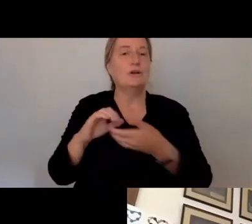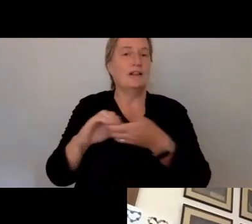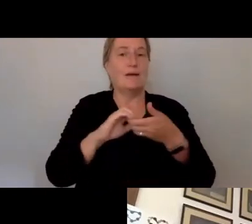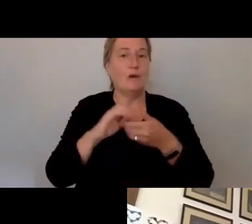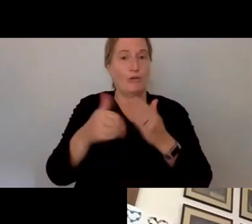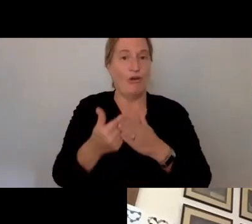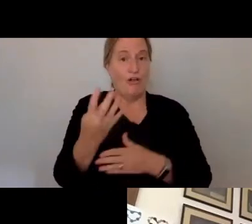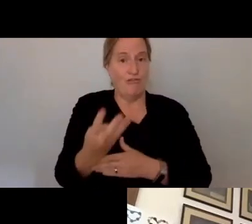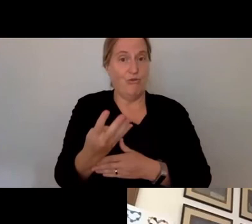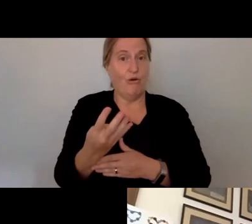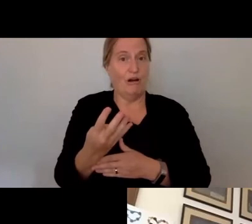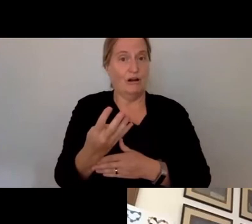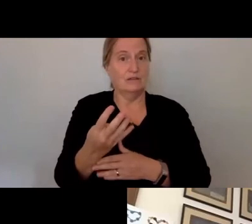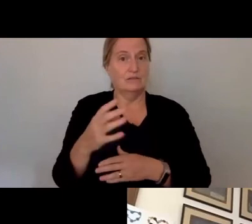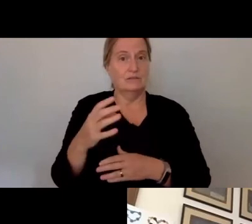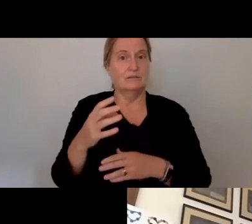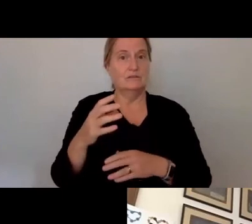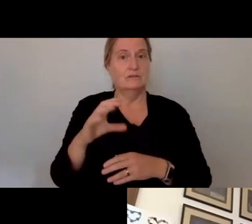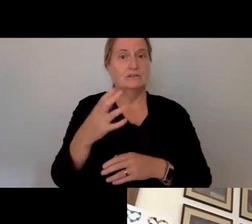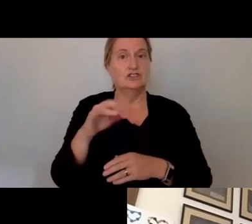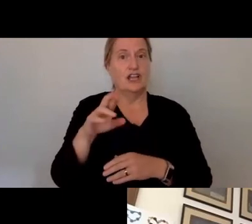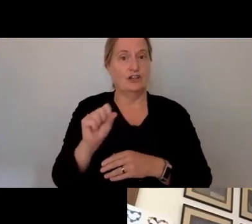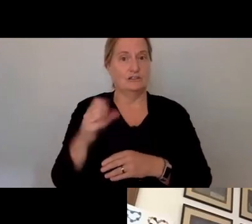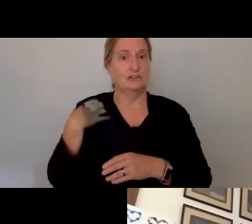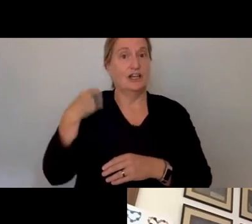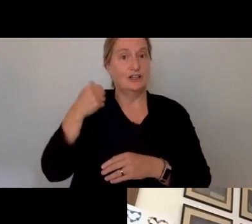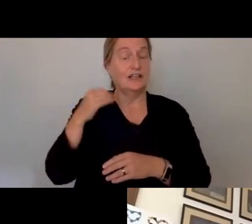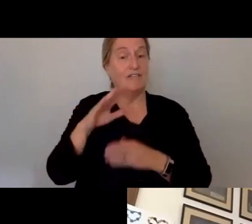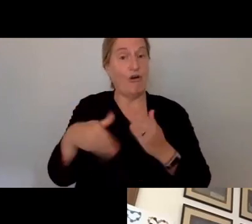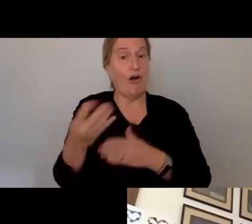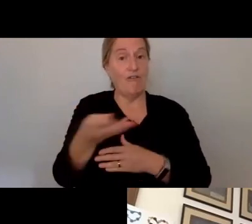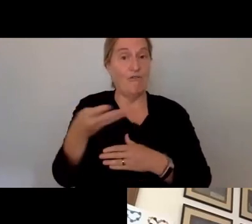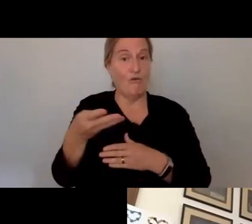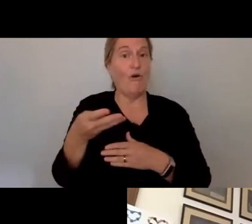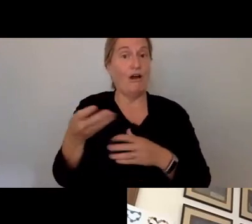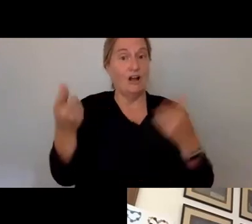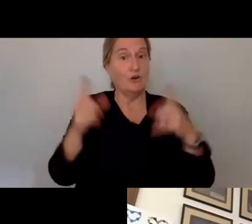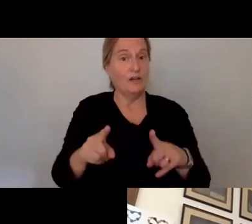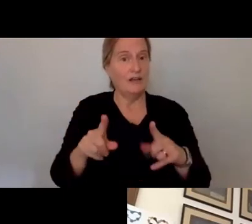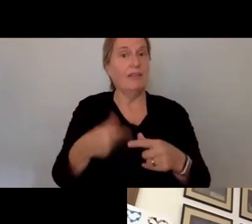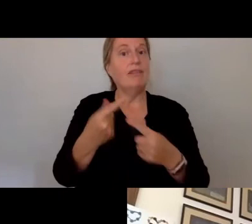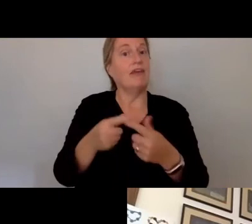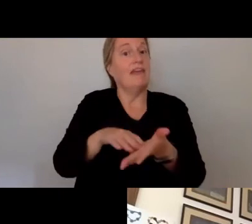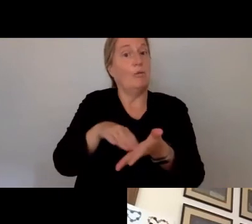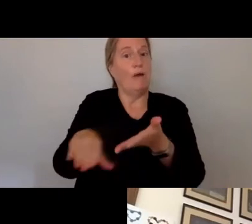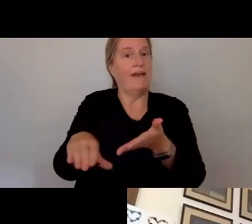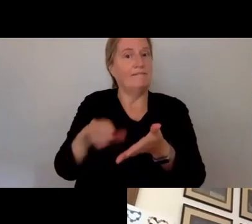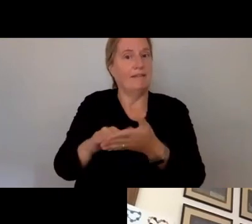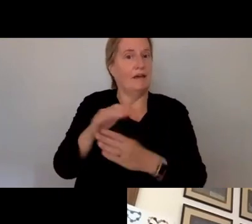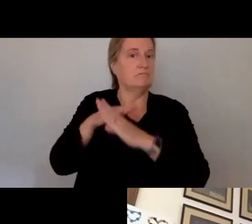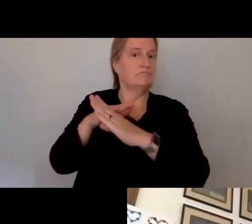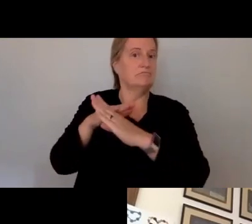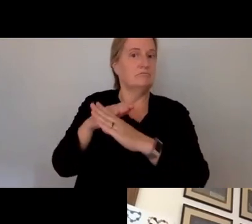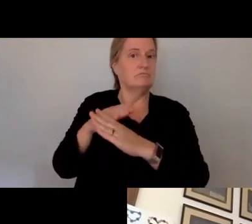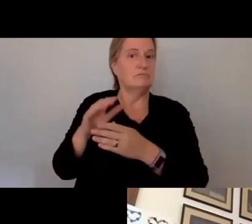would disagree, that variance would be waived. And so it created a real good dialogue compared to some other departments.